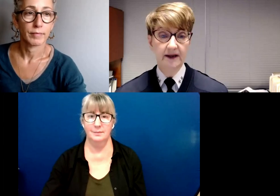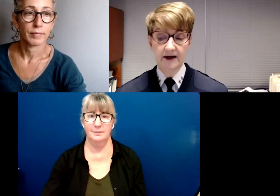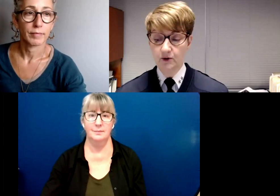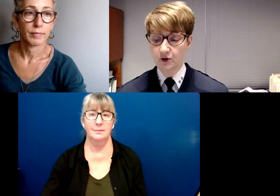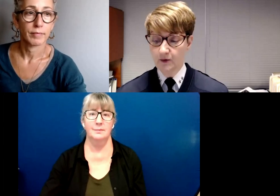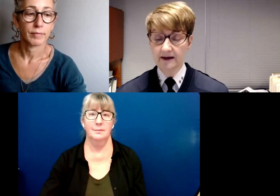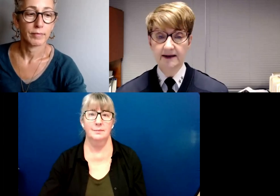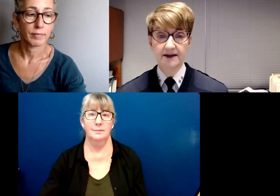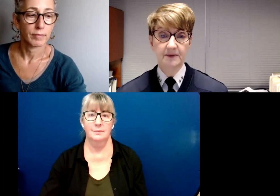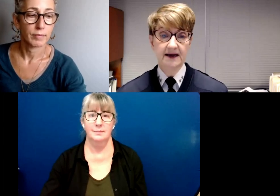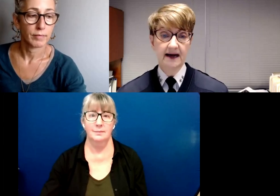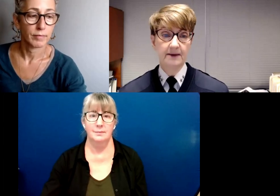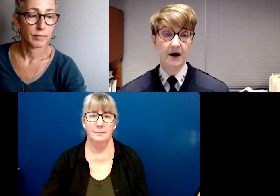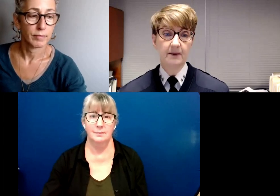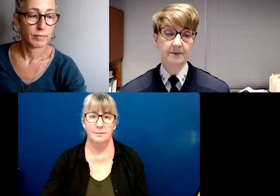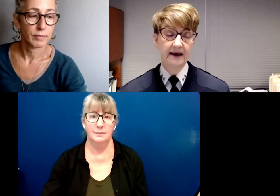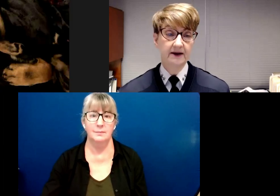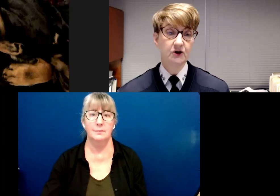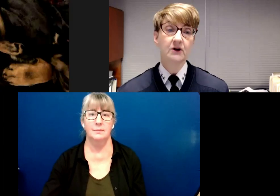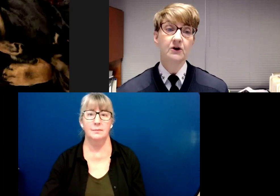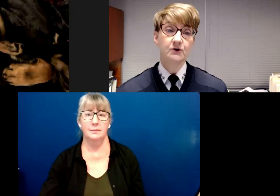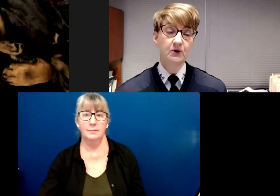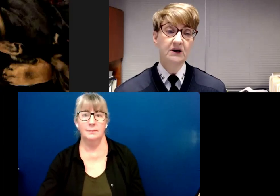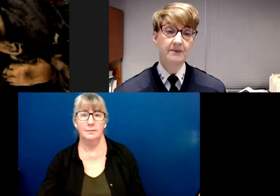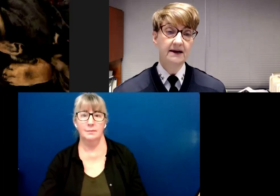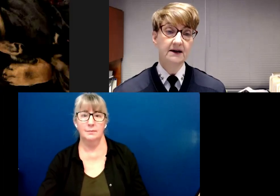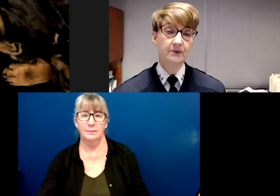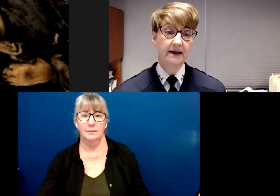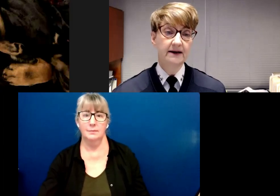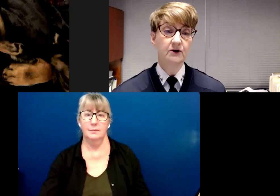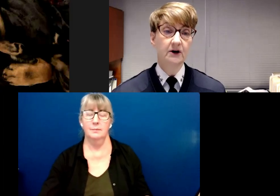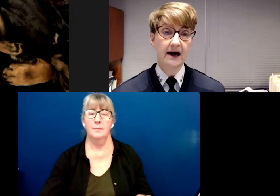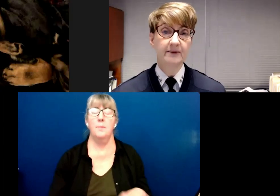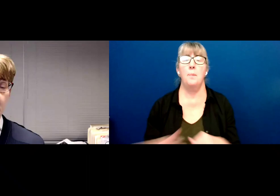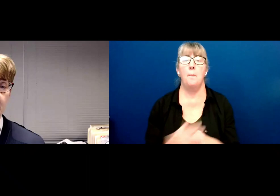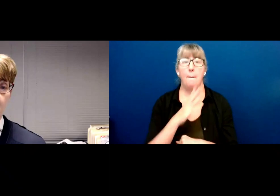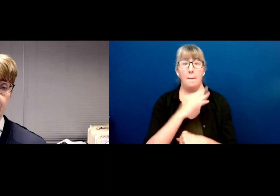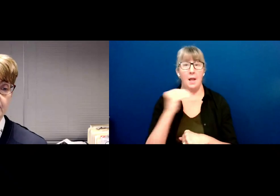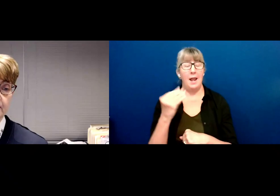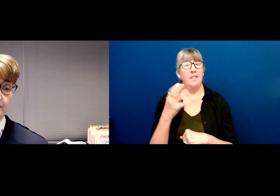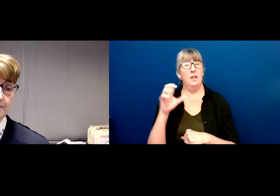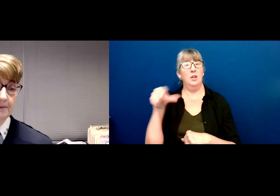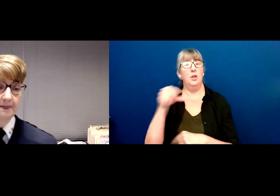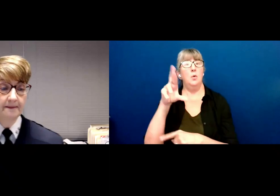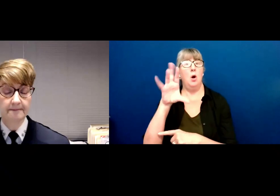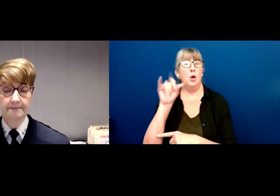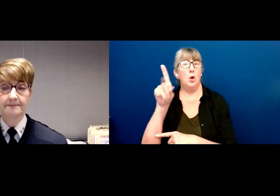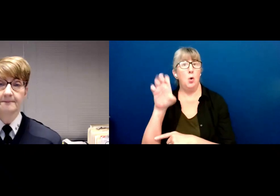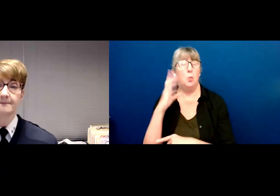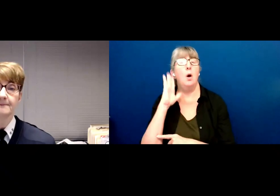that will link you directly to the BIA public page so you can make a complaint or compliment an officer.